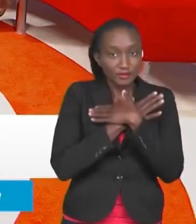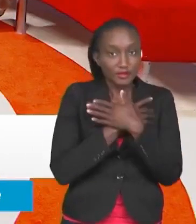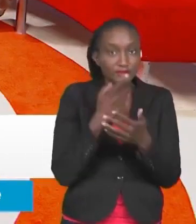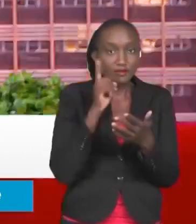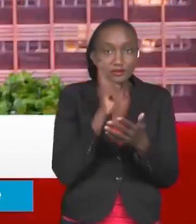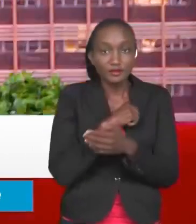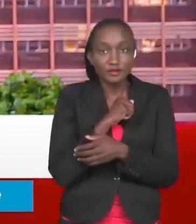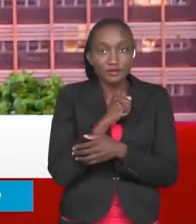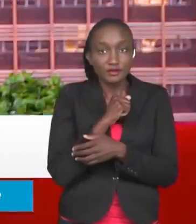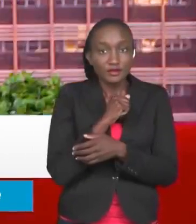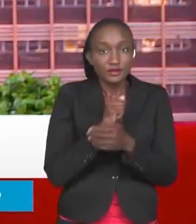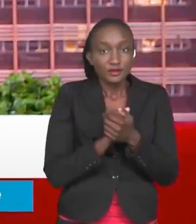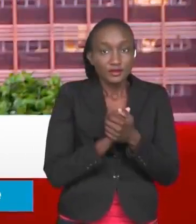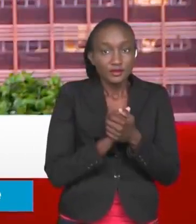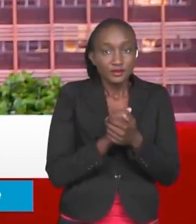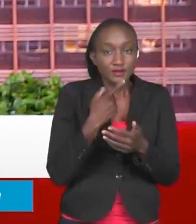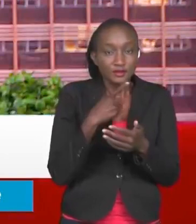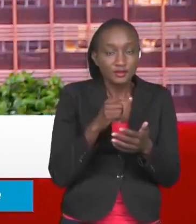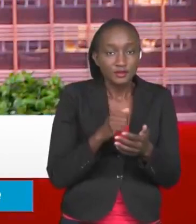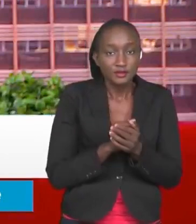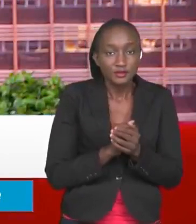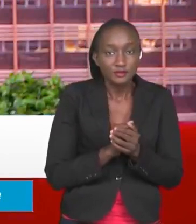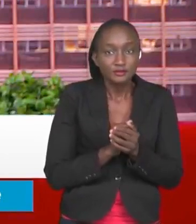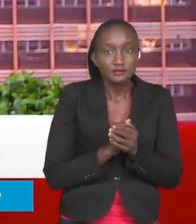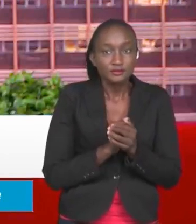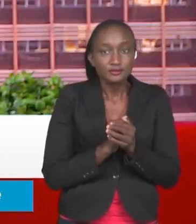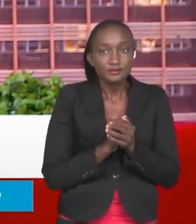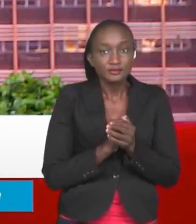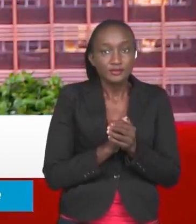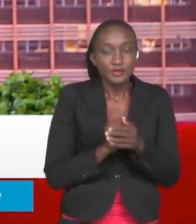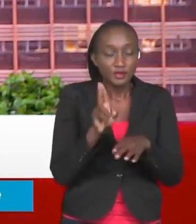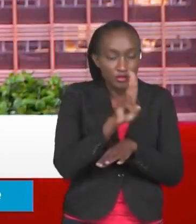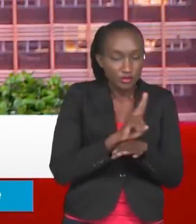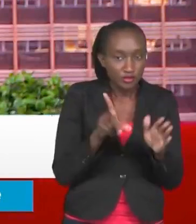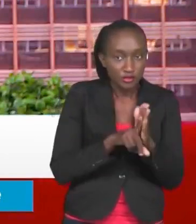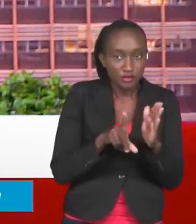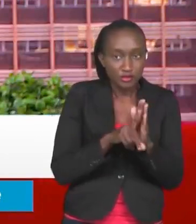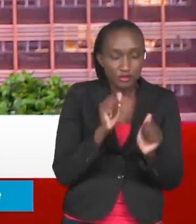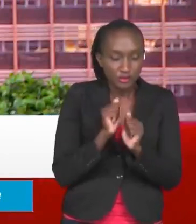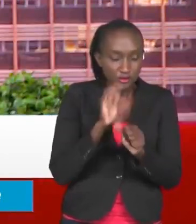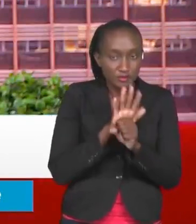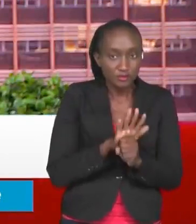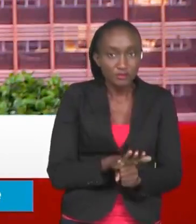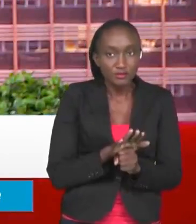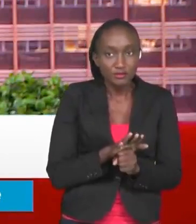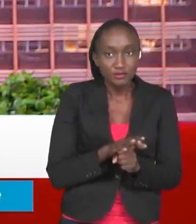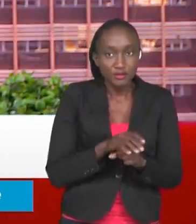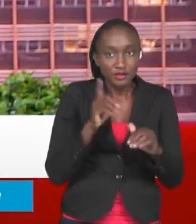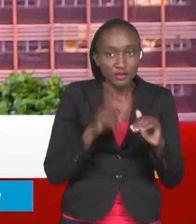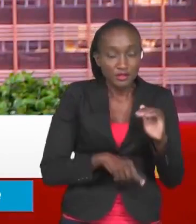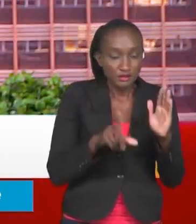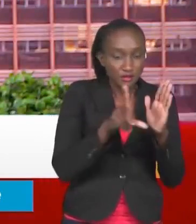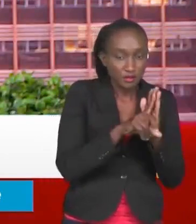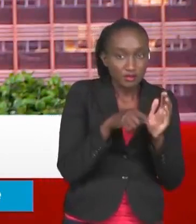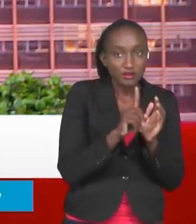respond. He put it that it is the application of the law that is being discriminative rather than the law,